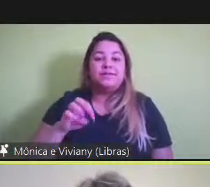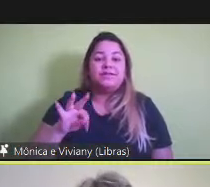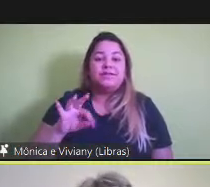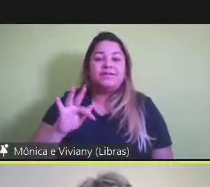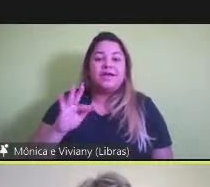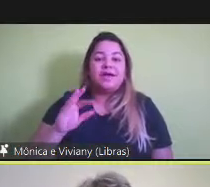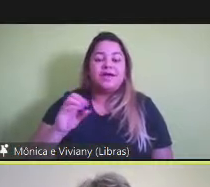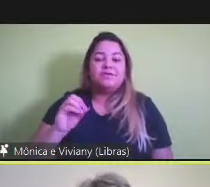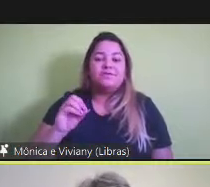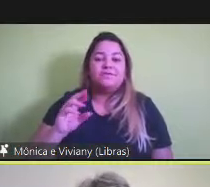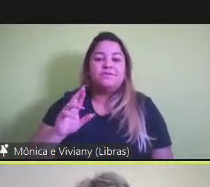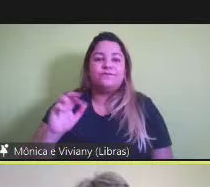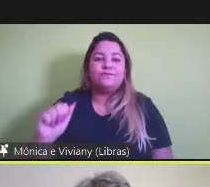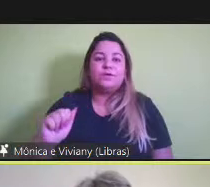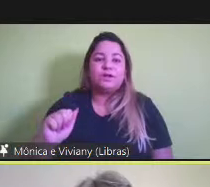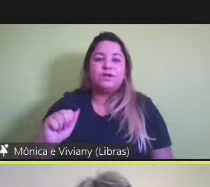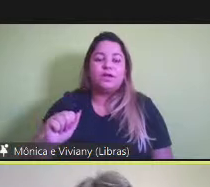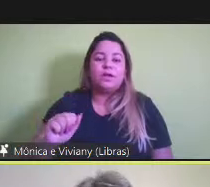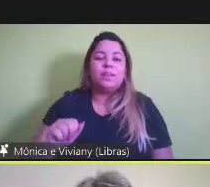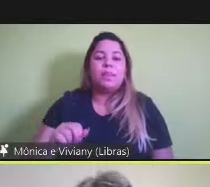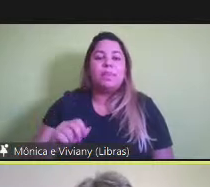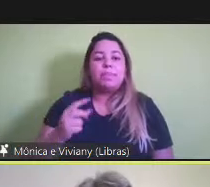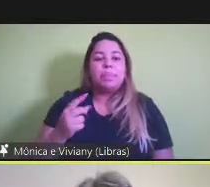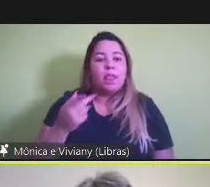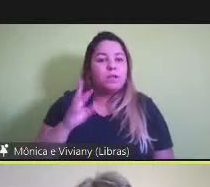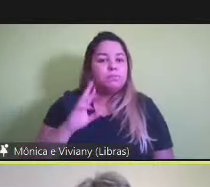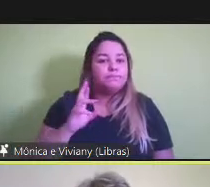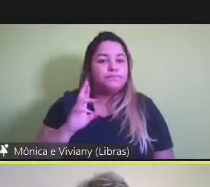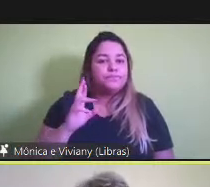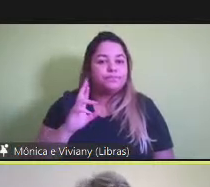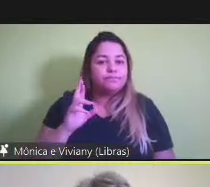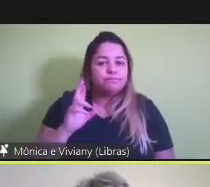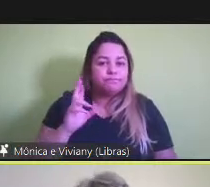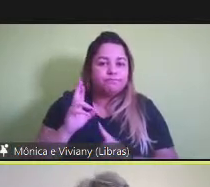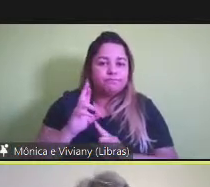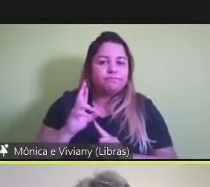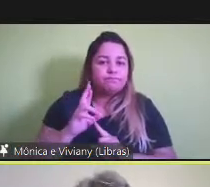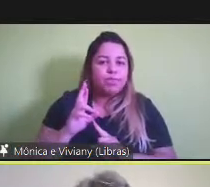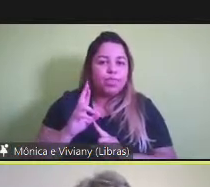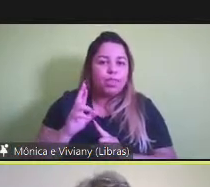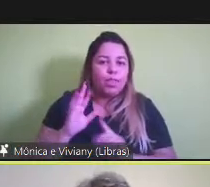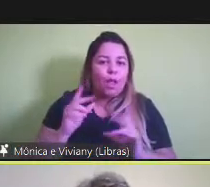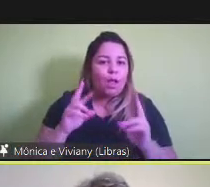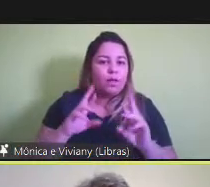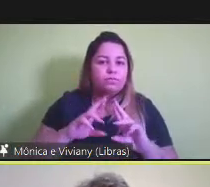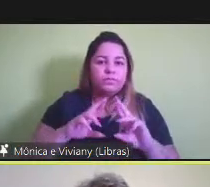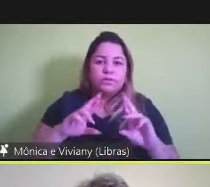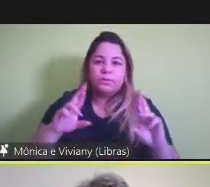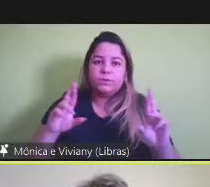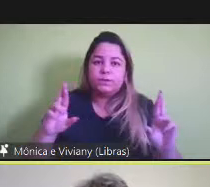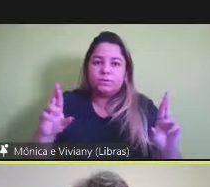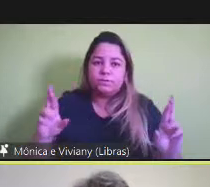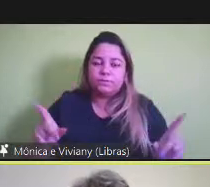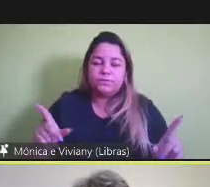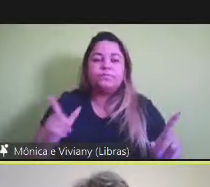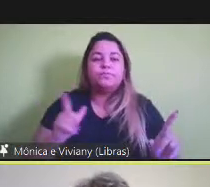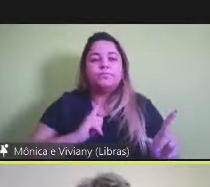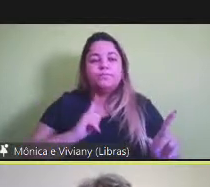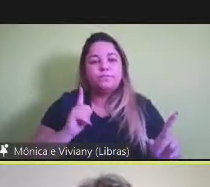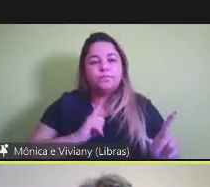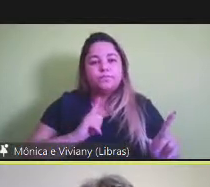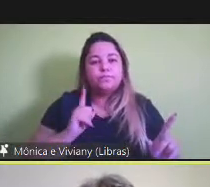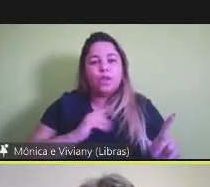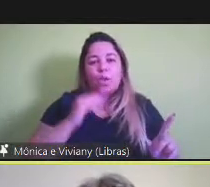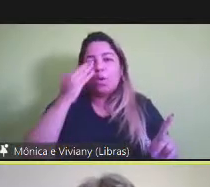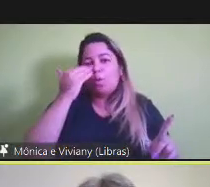well. There are two different bills that reflect two different financial systems that are very different